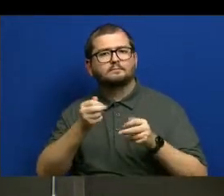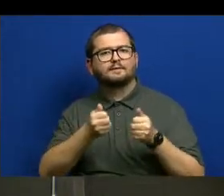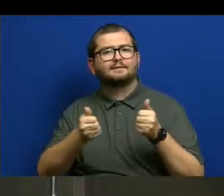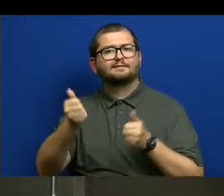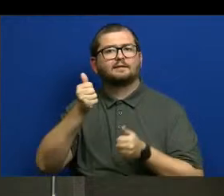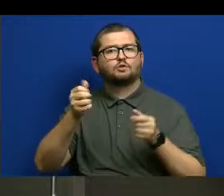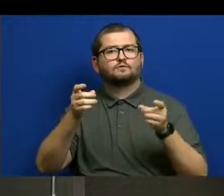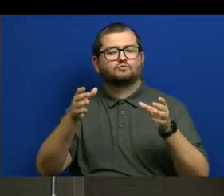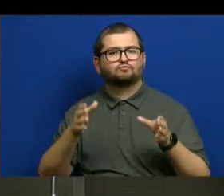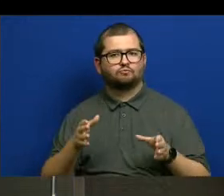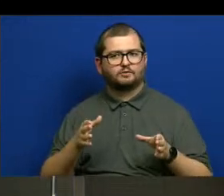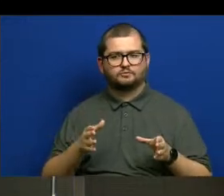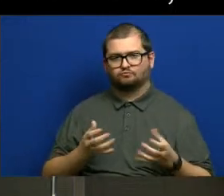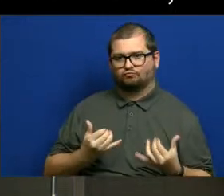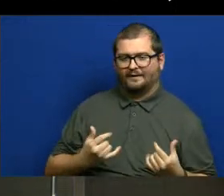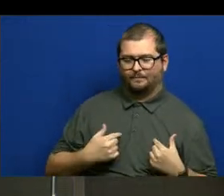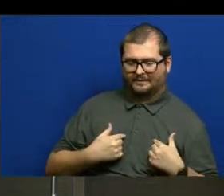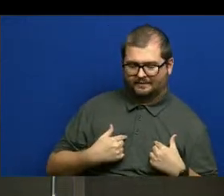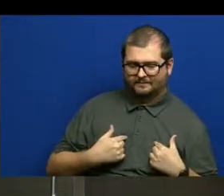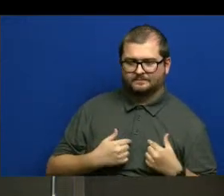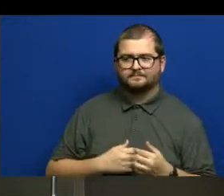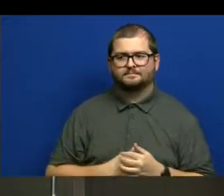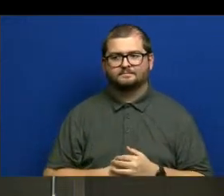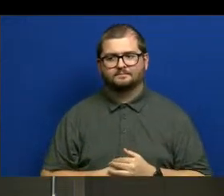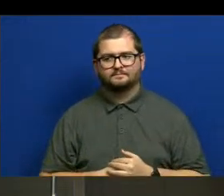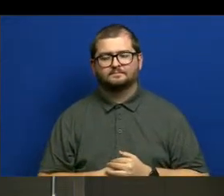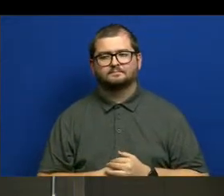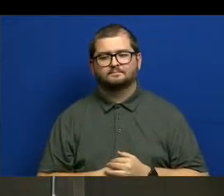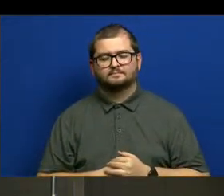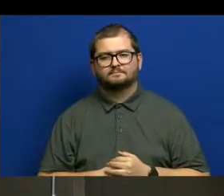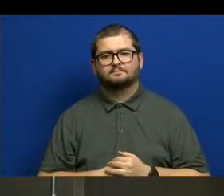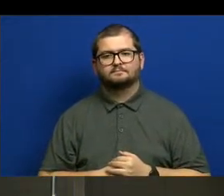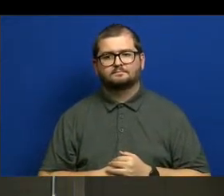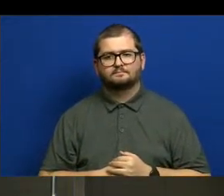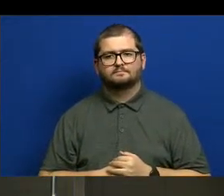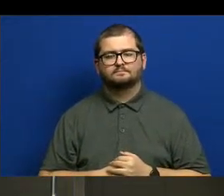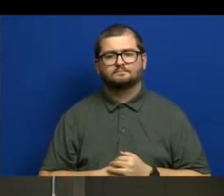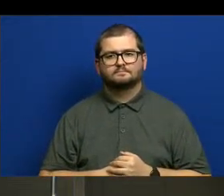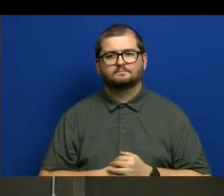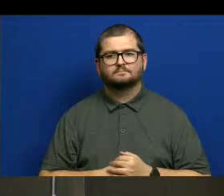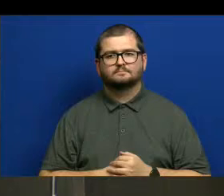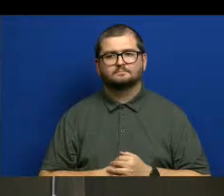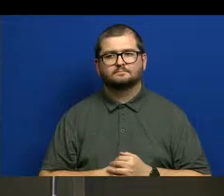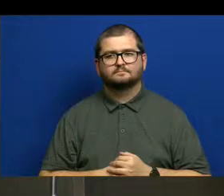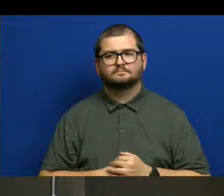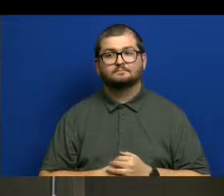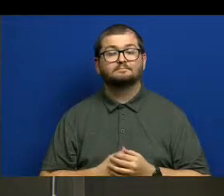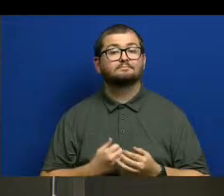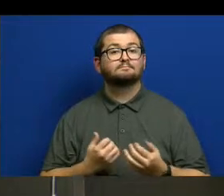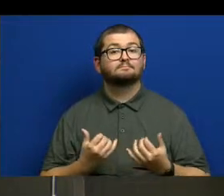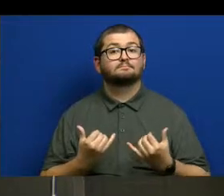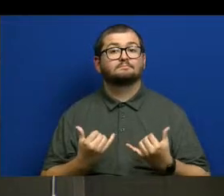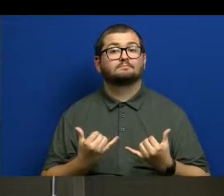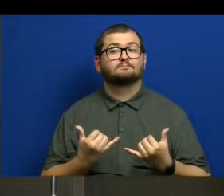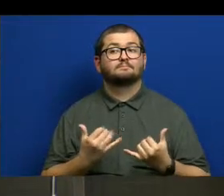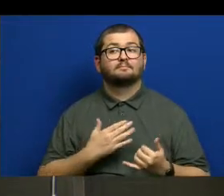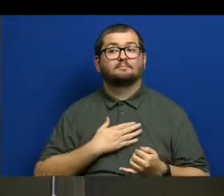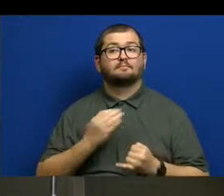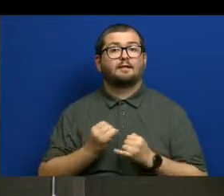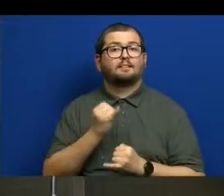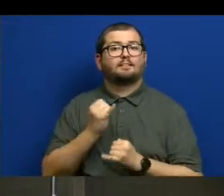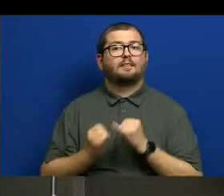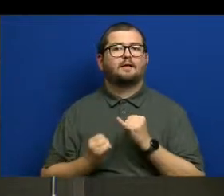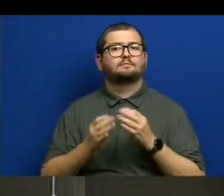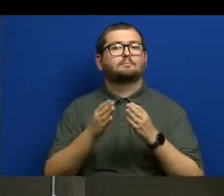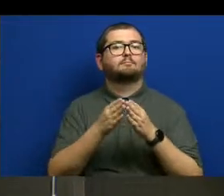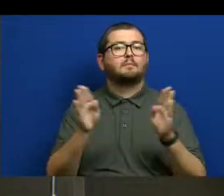which is currently me. This is going to be my last public